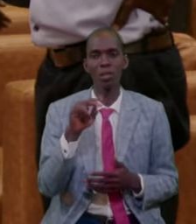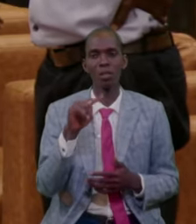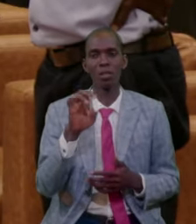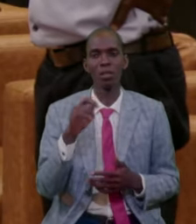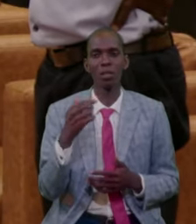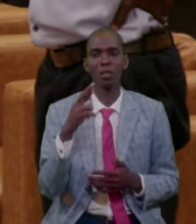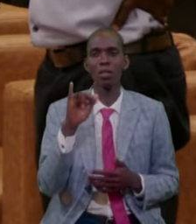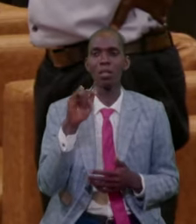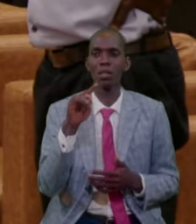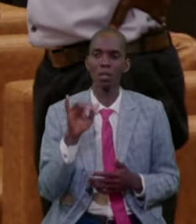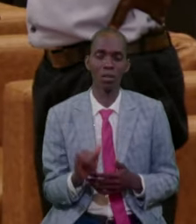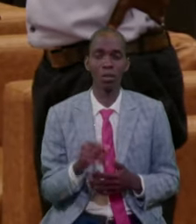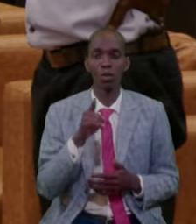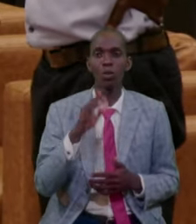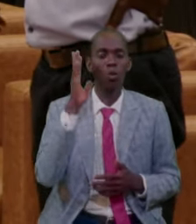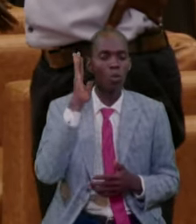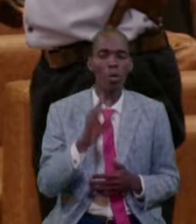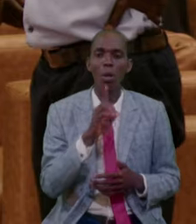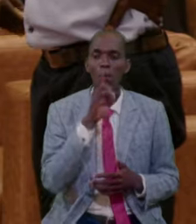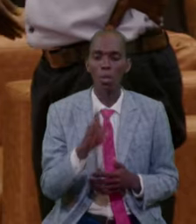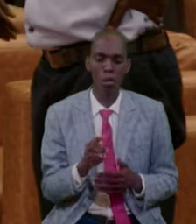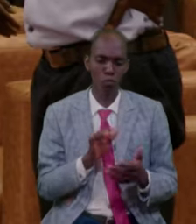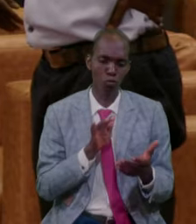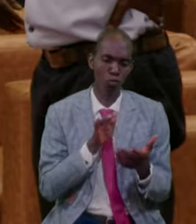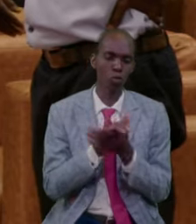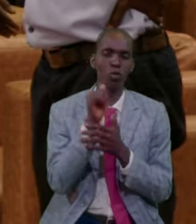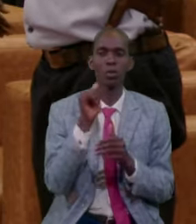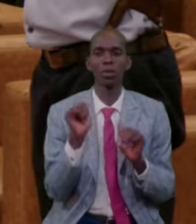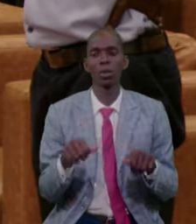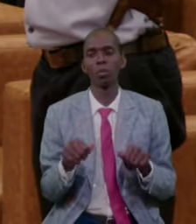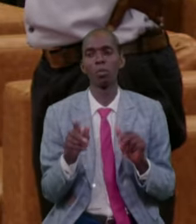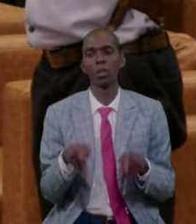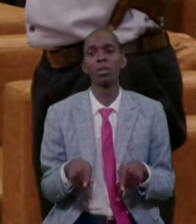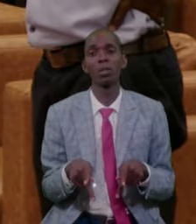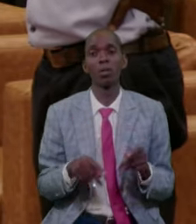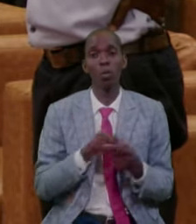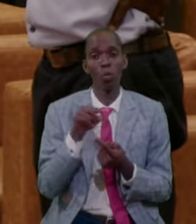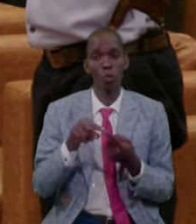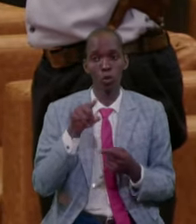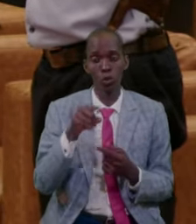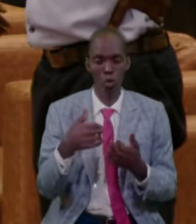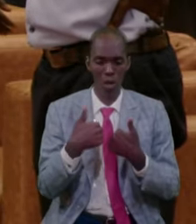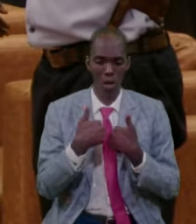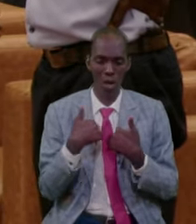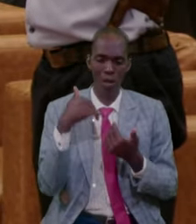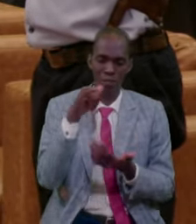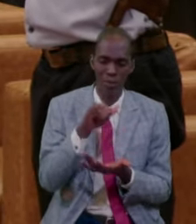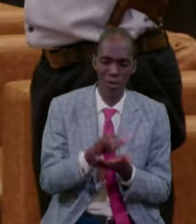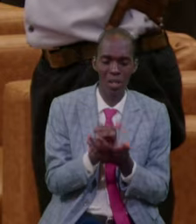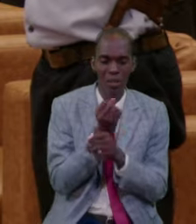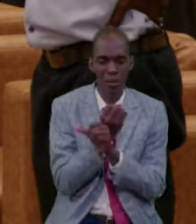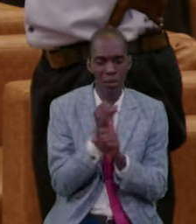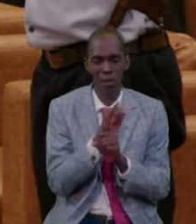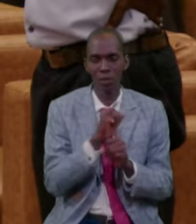You'll be trustworthy, trustable, when you have that saving